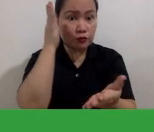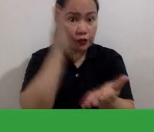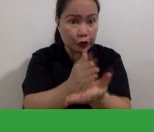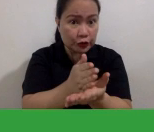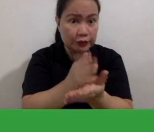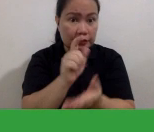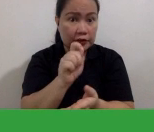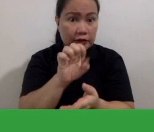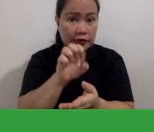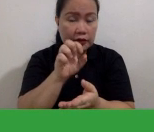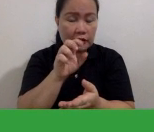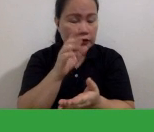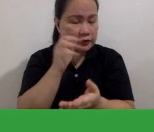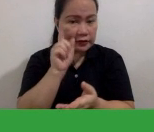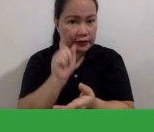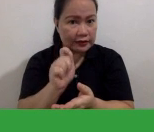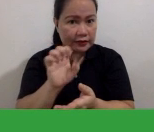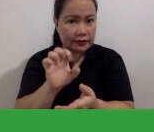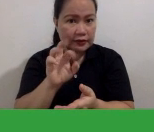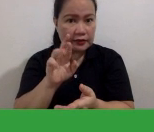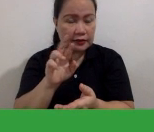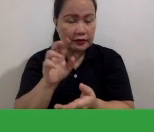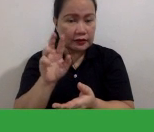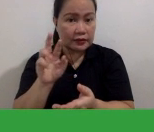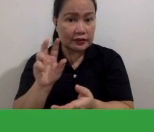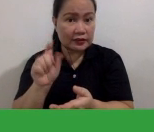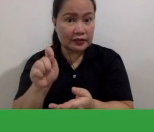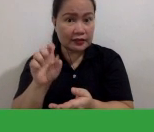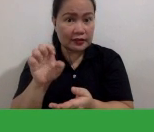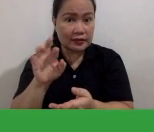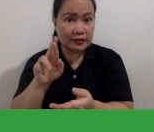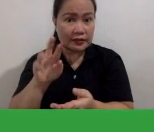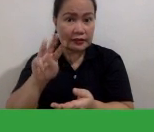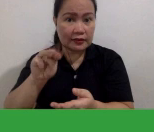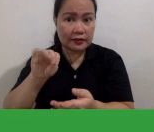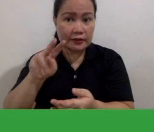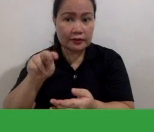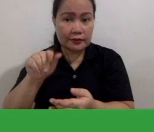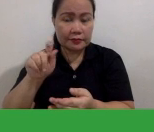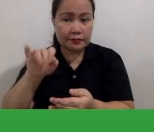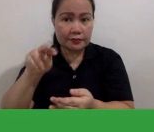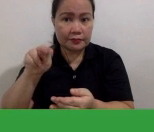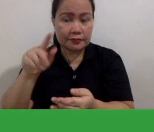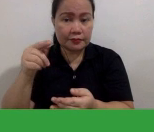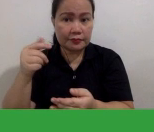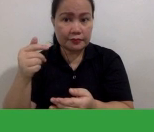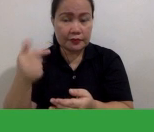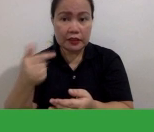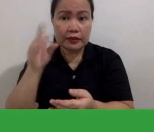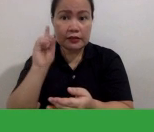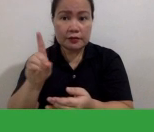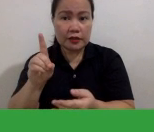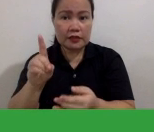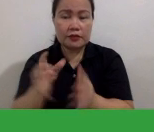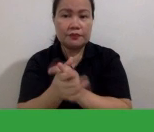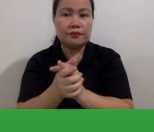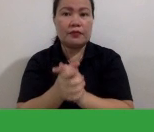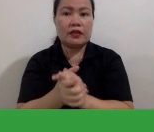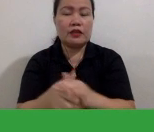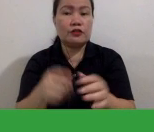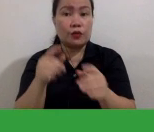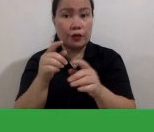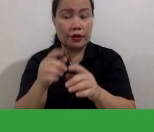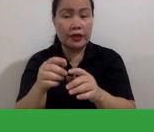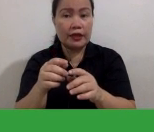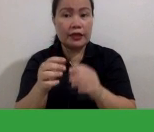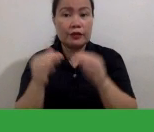example of terminating decimal kasi it is exact. So, 0.9, 9/10 is